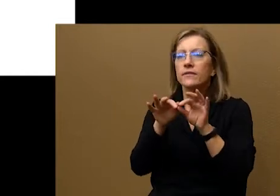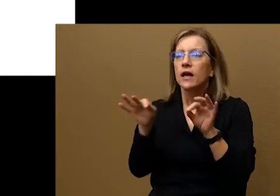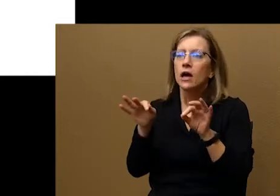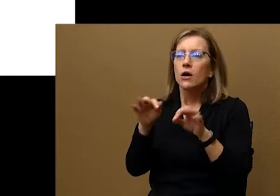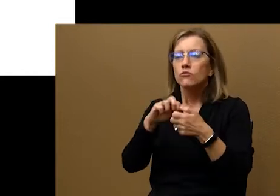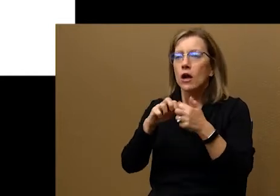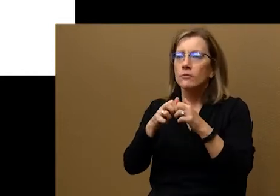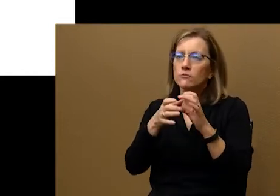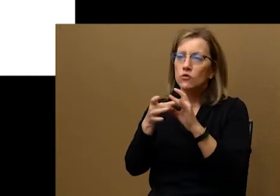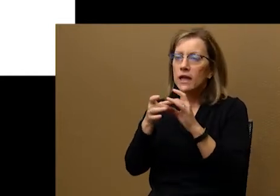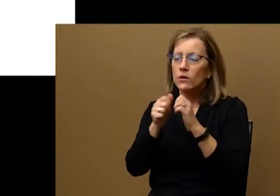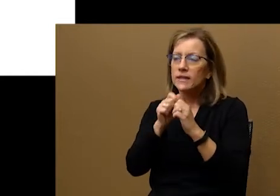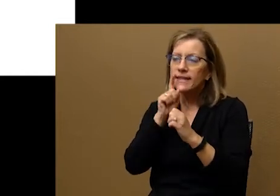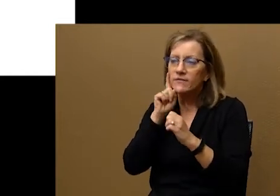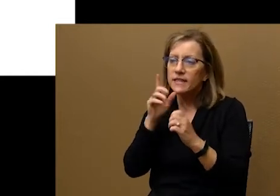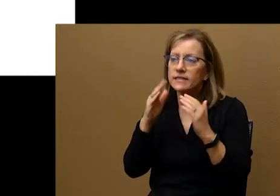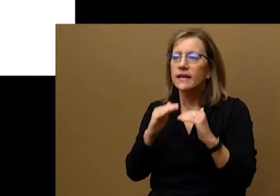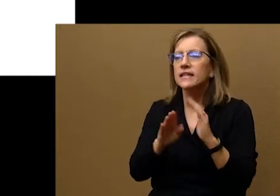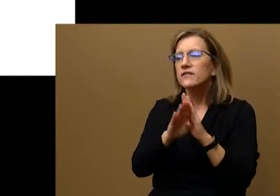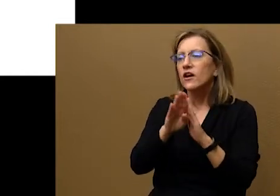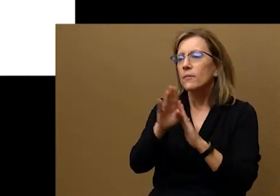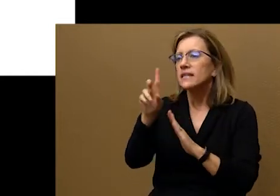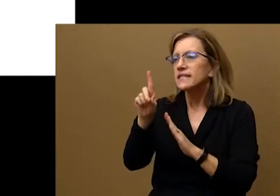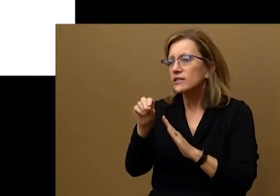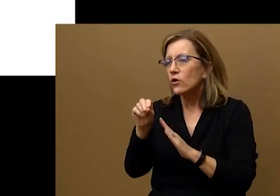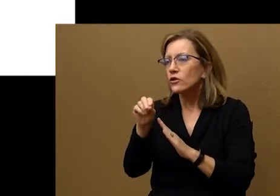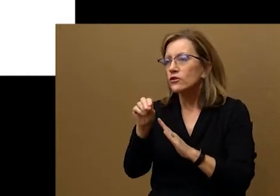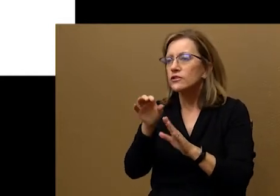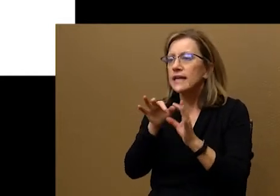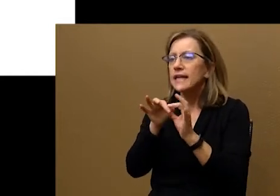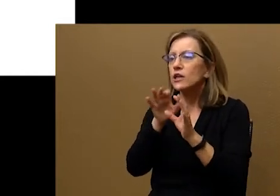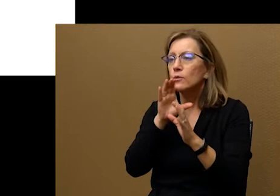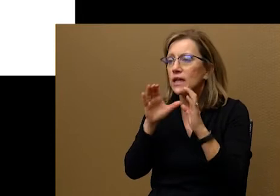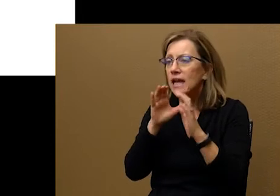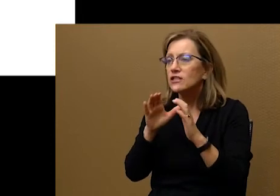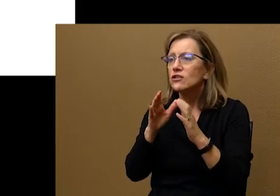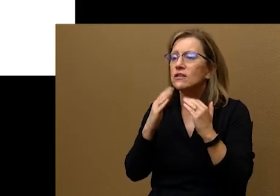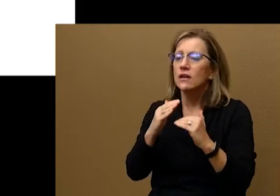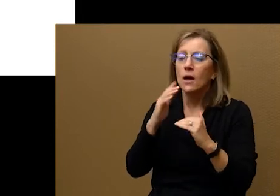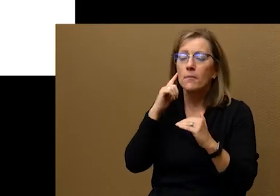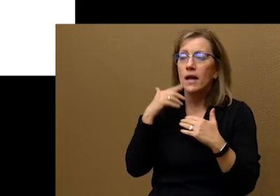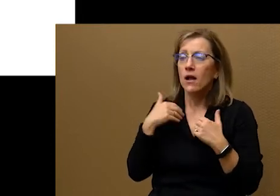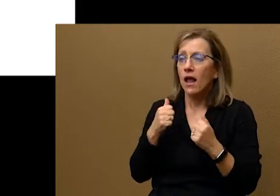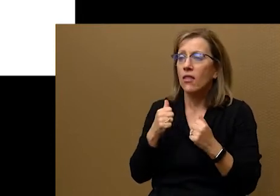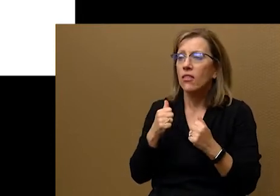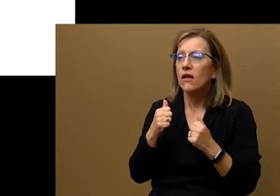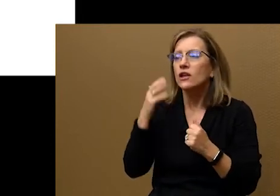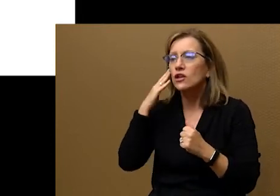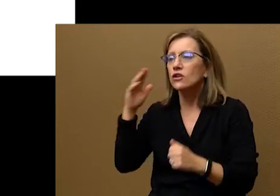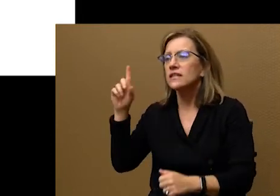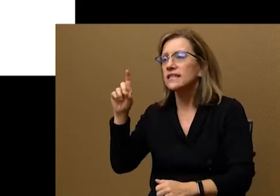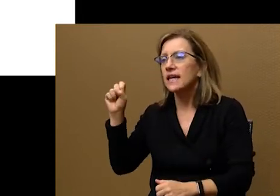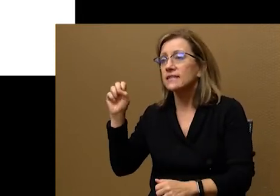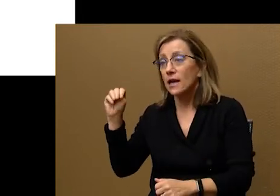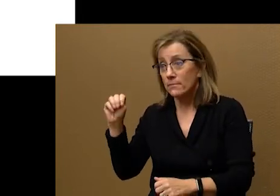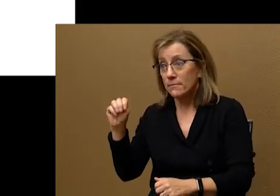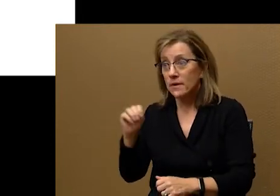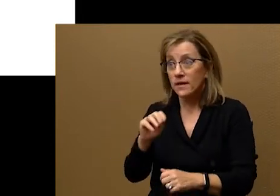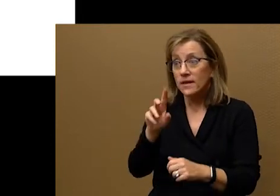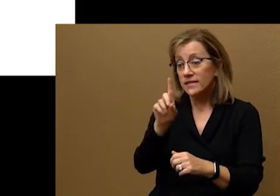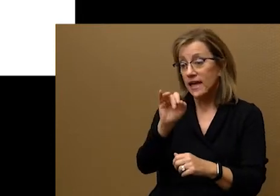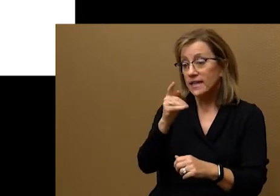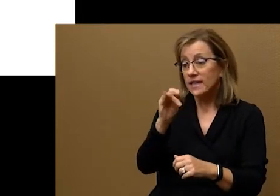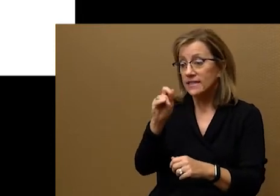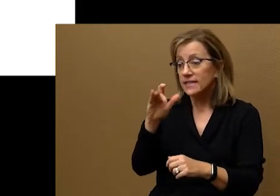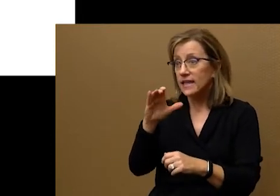deafness, that's not so bad. Developmental disorders of communication. What we often see in the mental health field, people know what the DSM is,